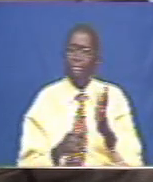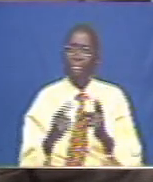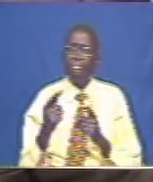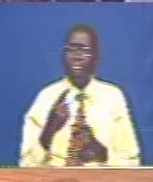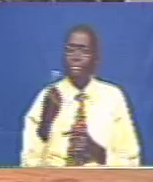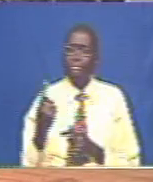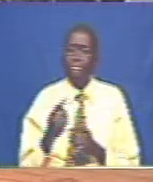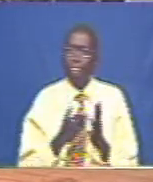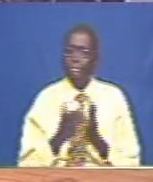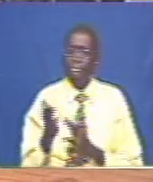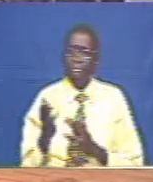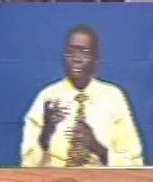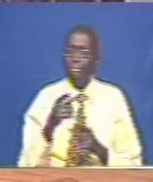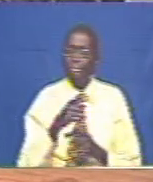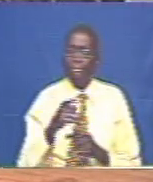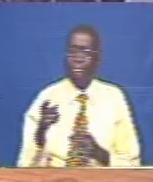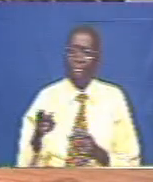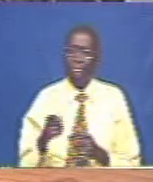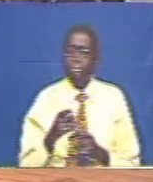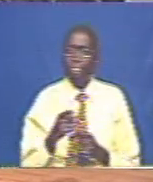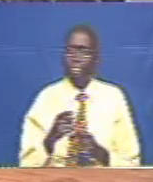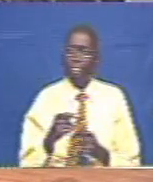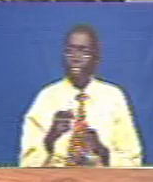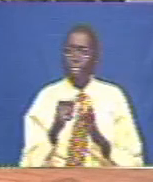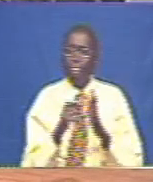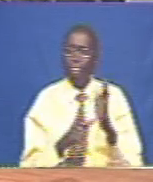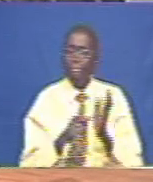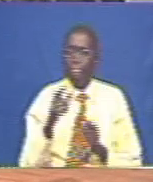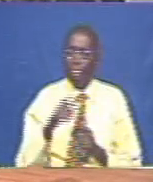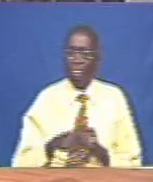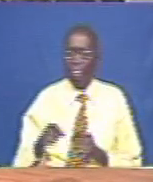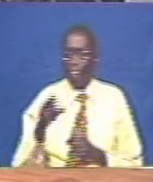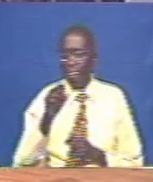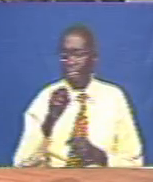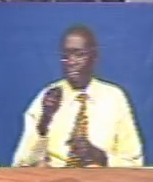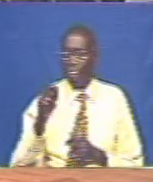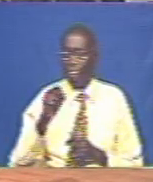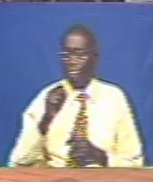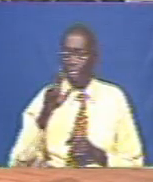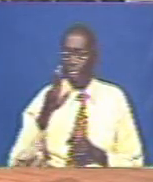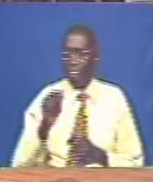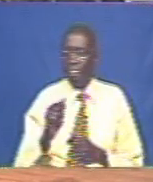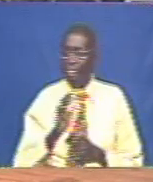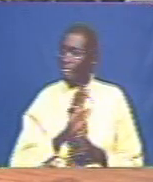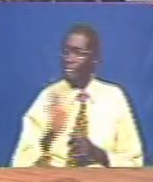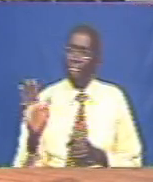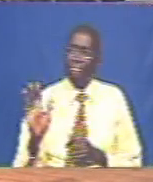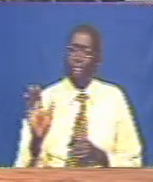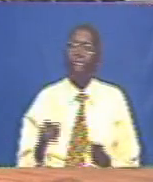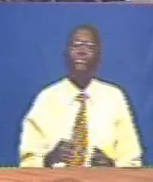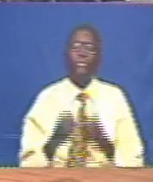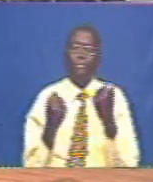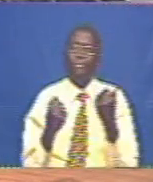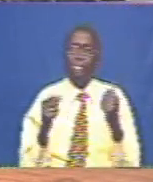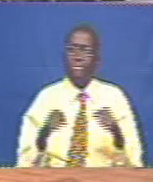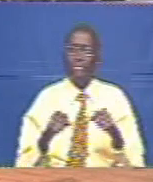going through. You only be approved by SASRA. Yes. Oh, it just requires yes. It's happening. Yes. But